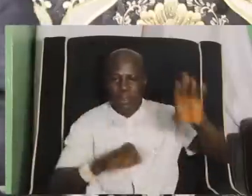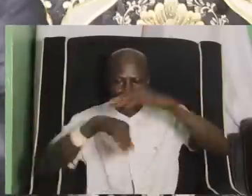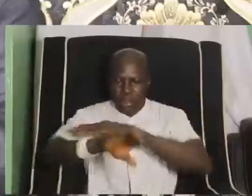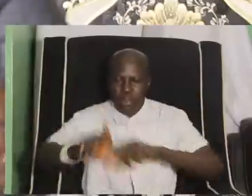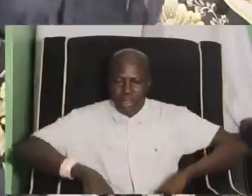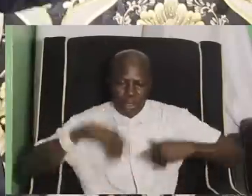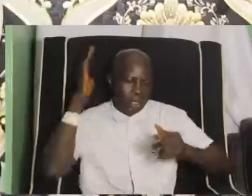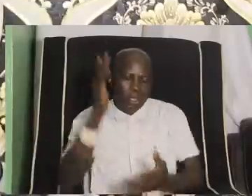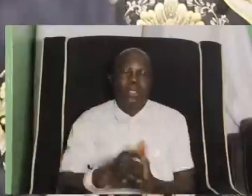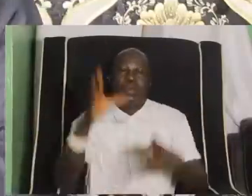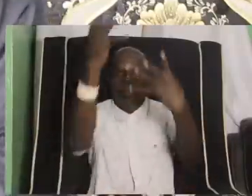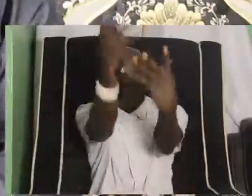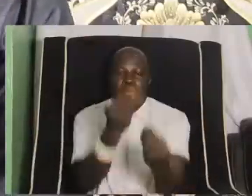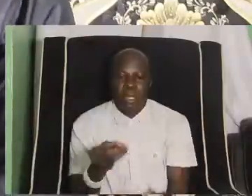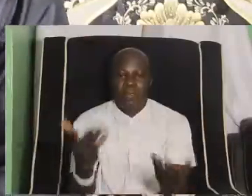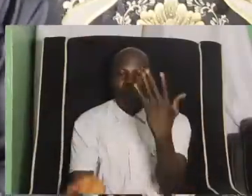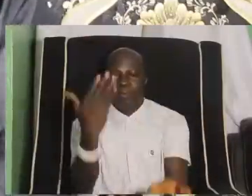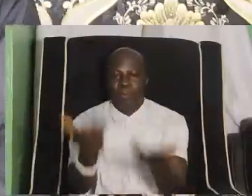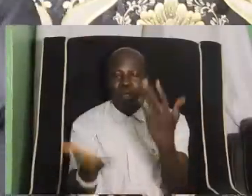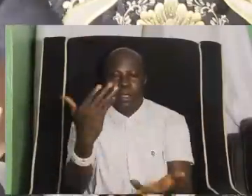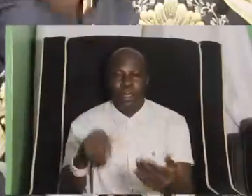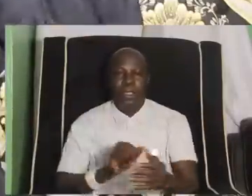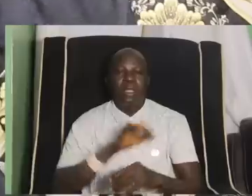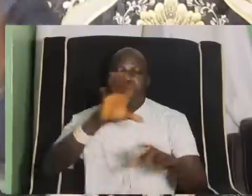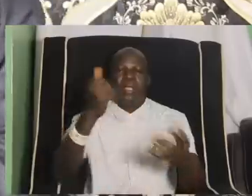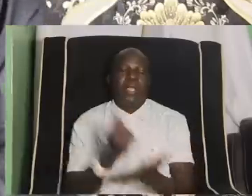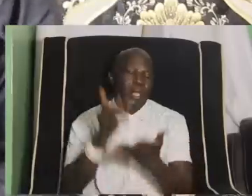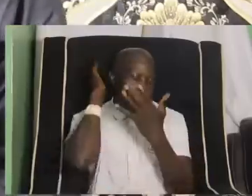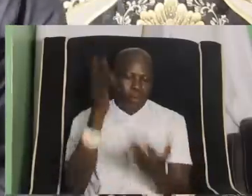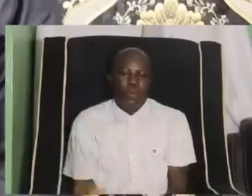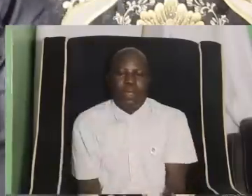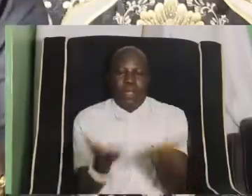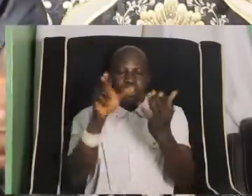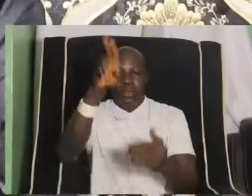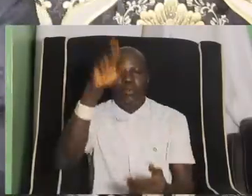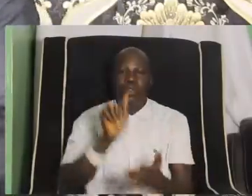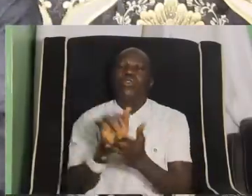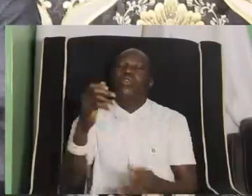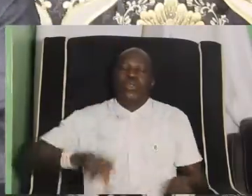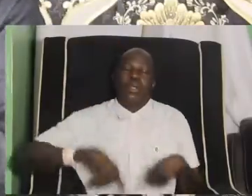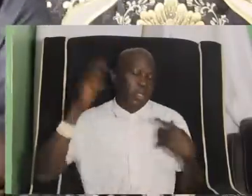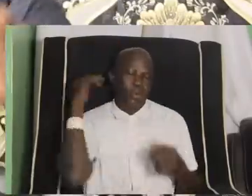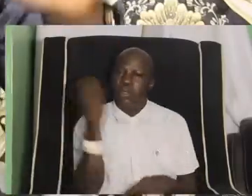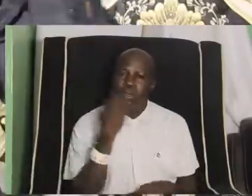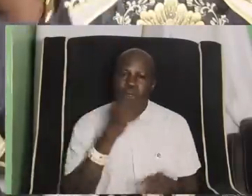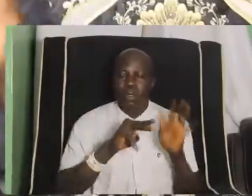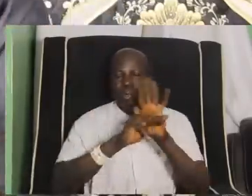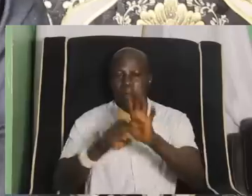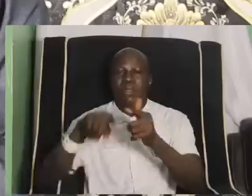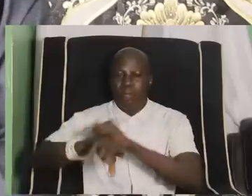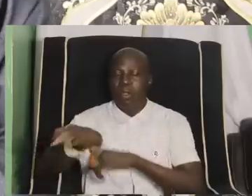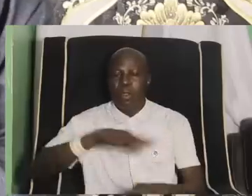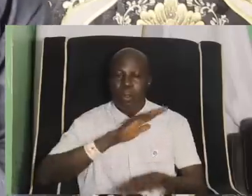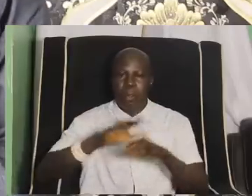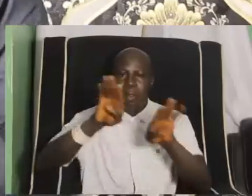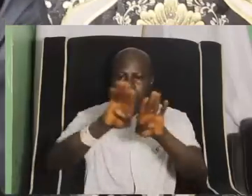the name of Jesus. Oya gbina. Amen. Ah, iran lo wa dide fun. Amen. Aye ra fun. Amen. Bo branches wa to wa leko. All